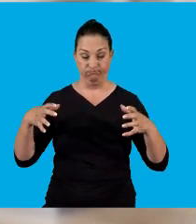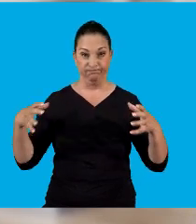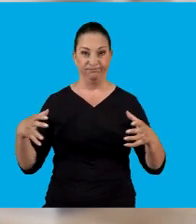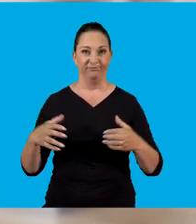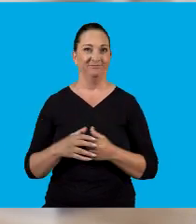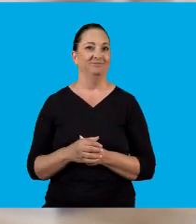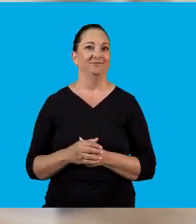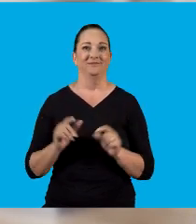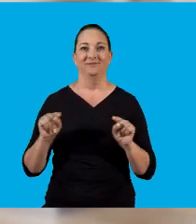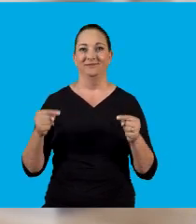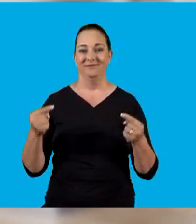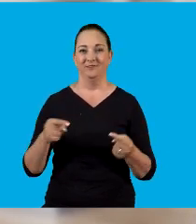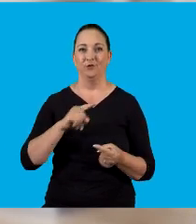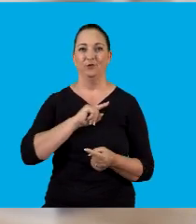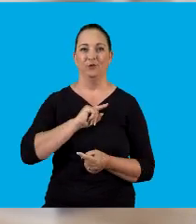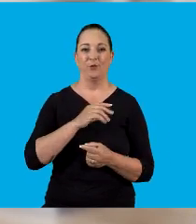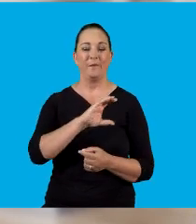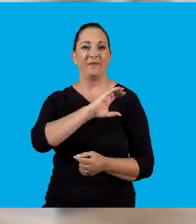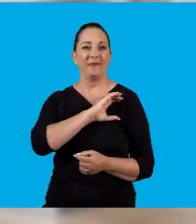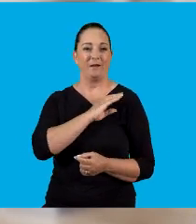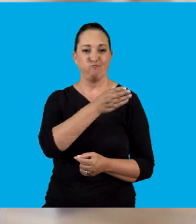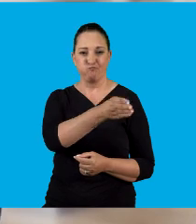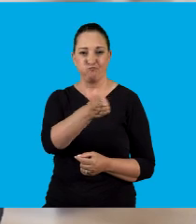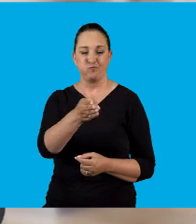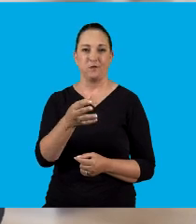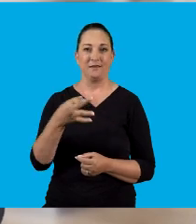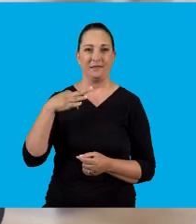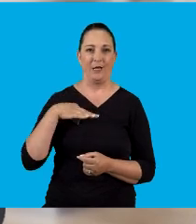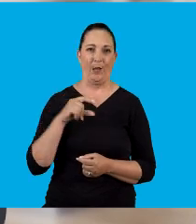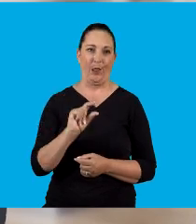customers have limited means of income.